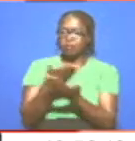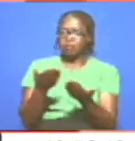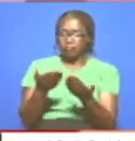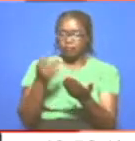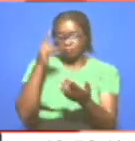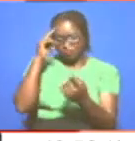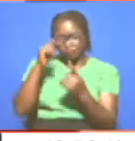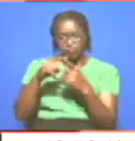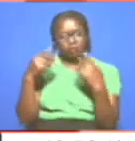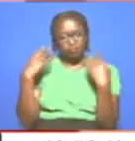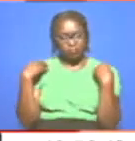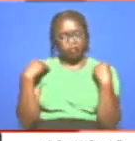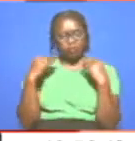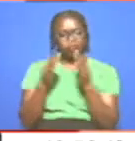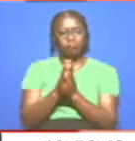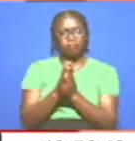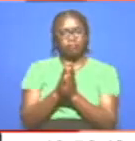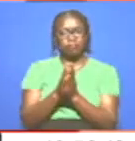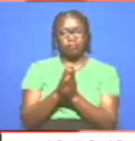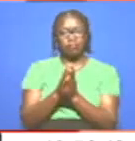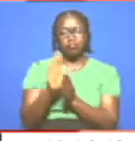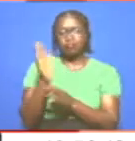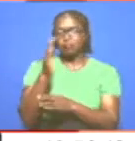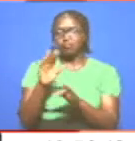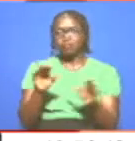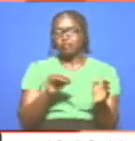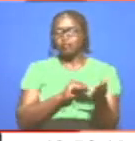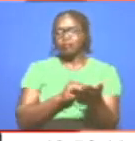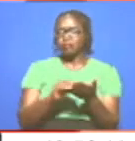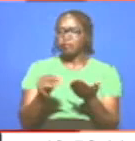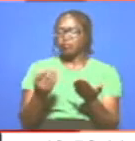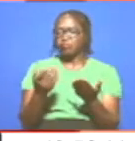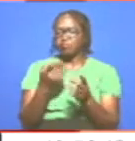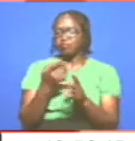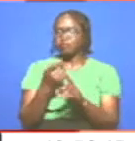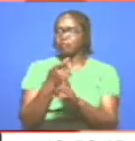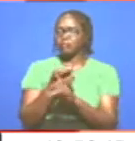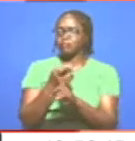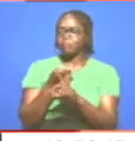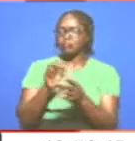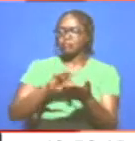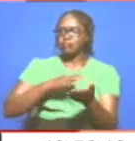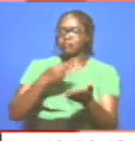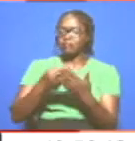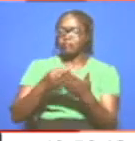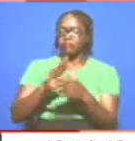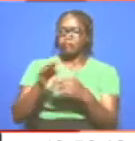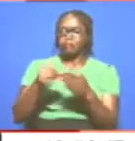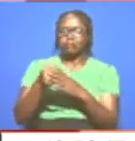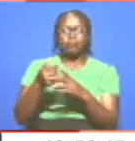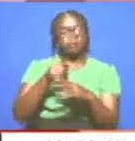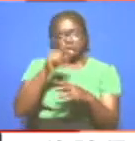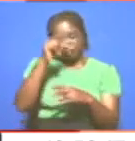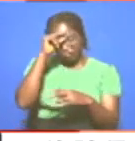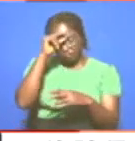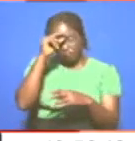Yeah, Cricket Kenya never removed not even a single cent. All the funding was coming from the government. That's, I